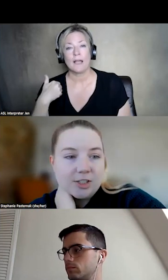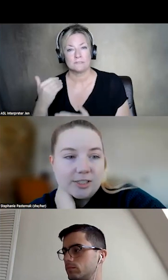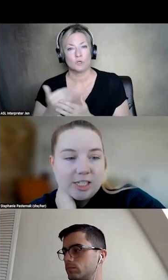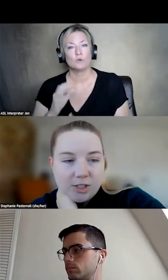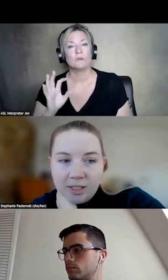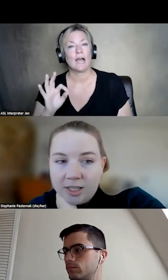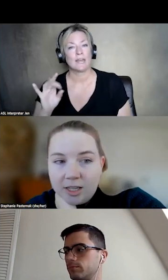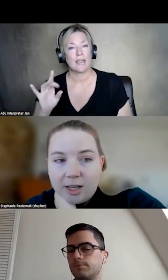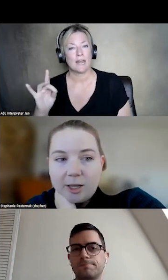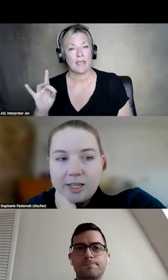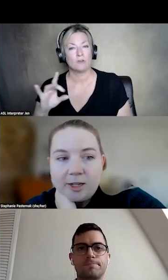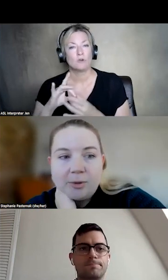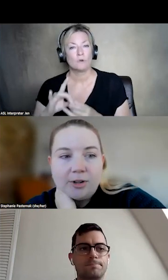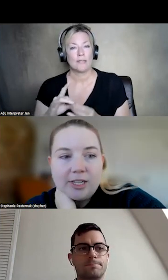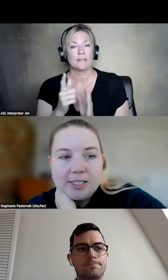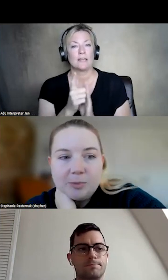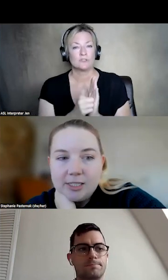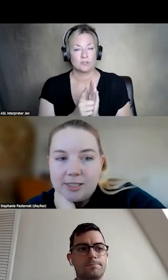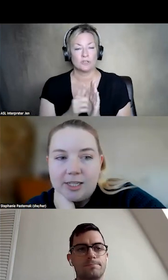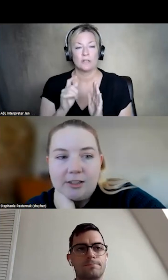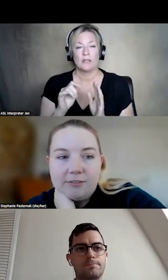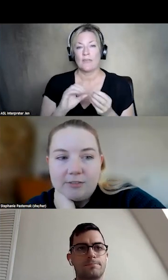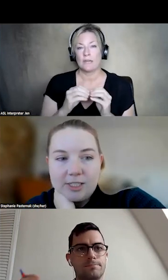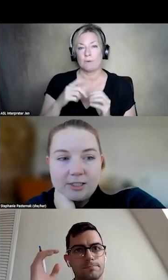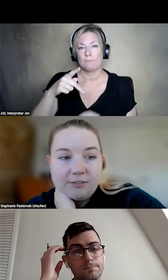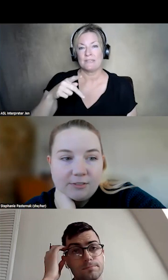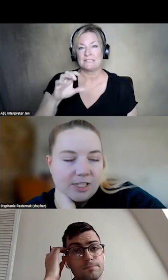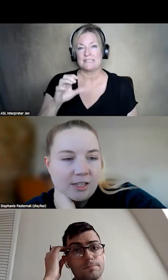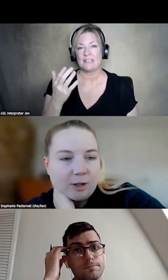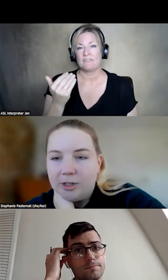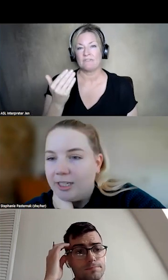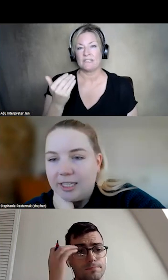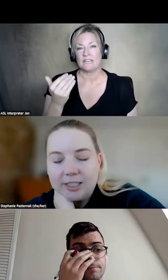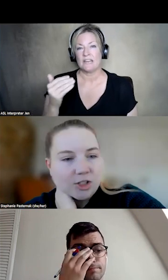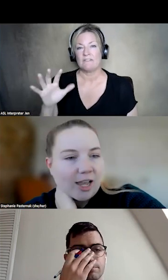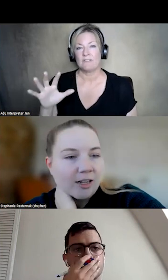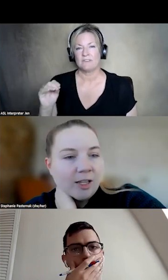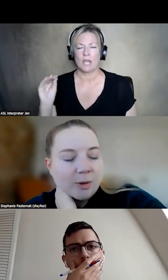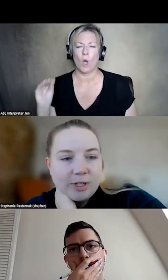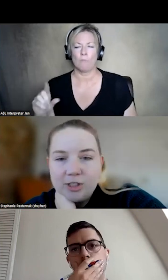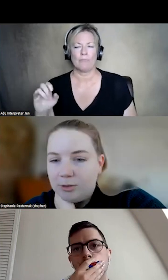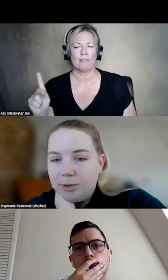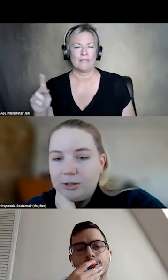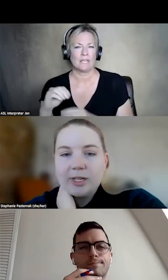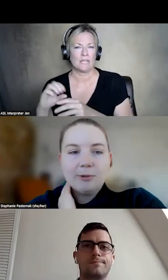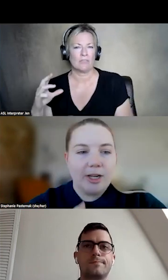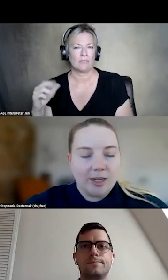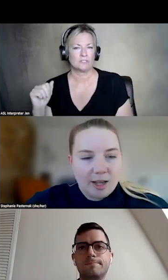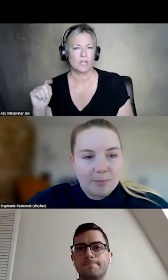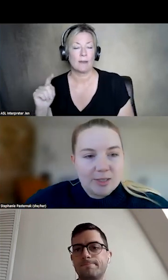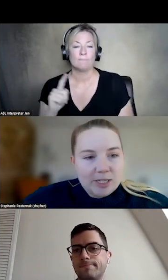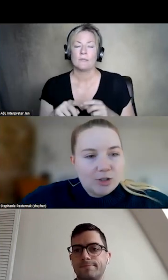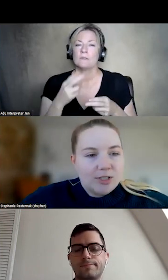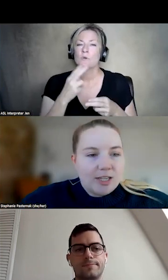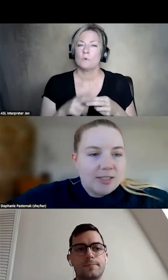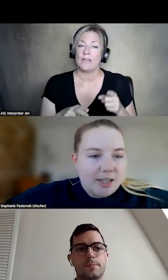related legislation. That number is PC 1550. I'll put a link in the chat. But just real quick, what